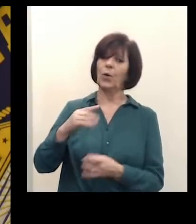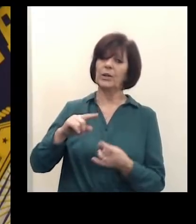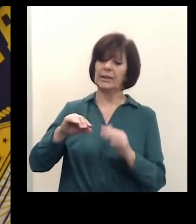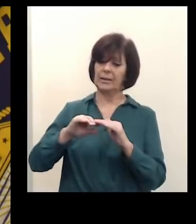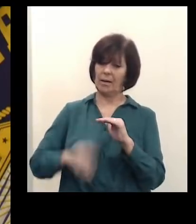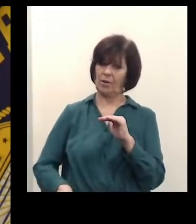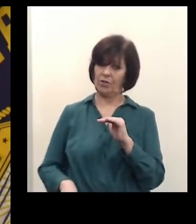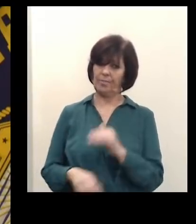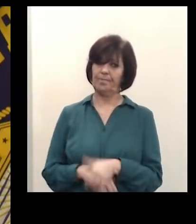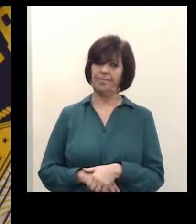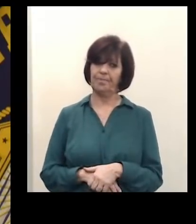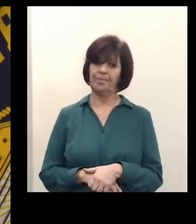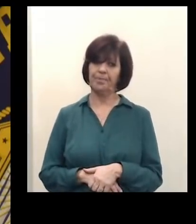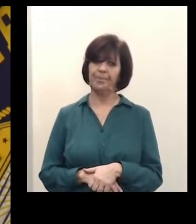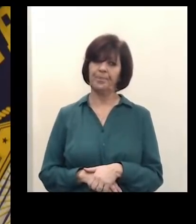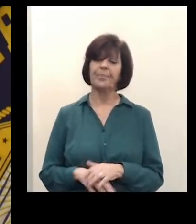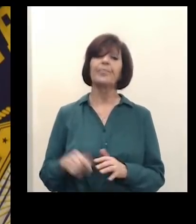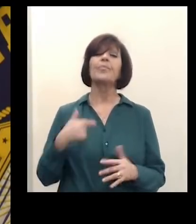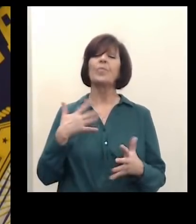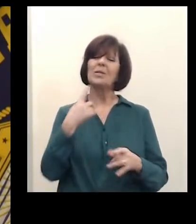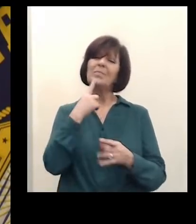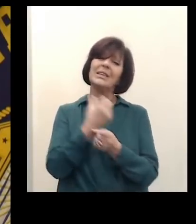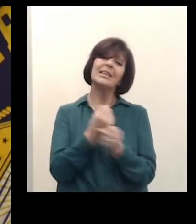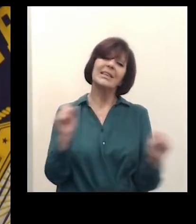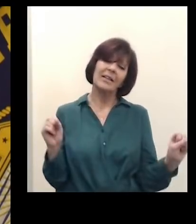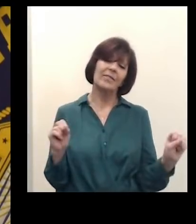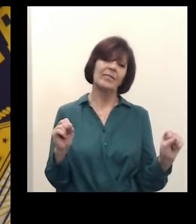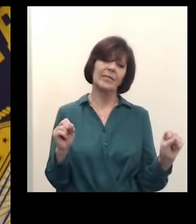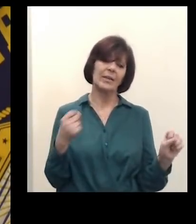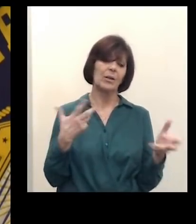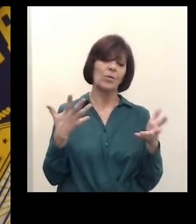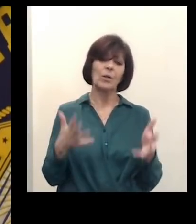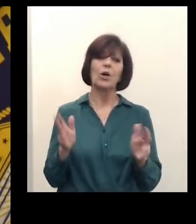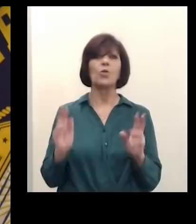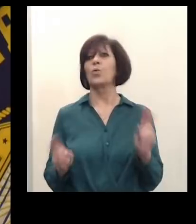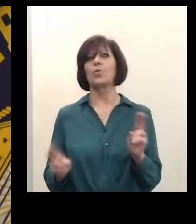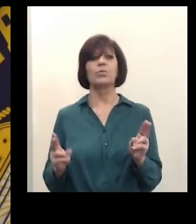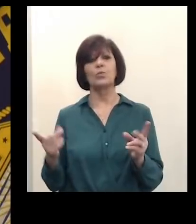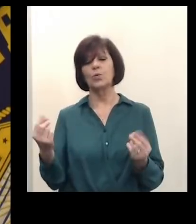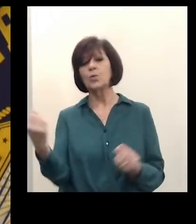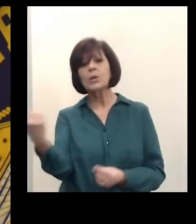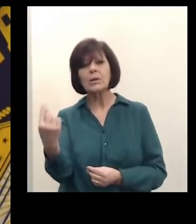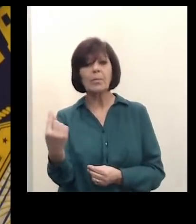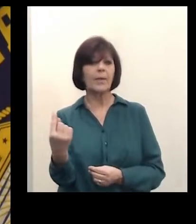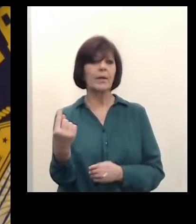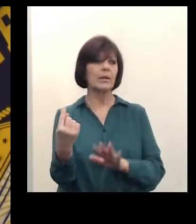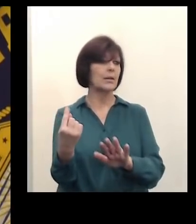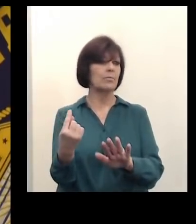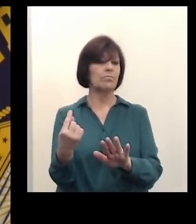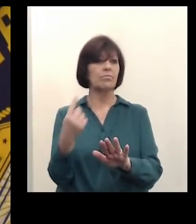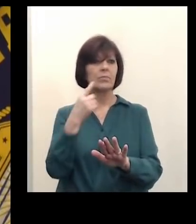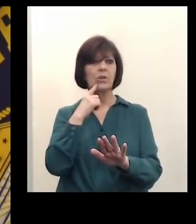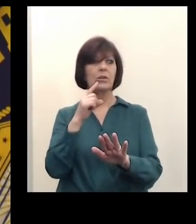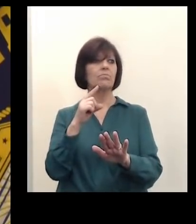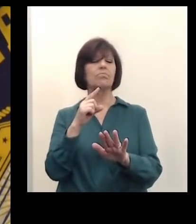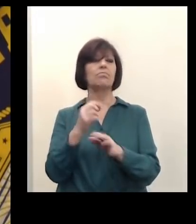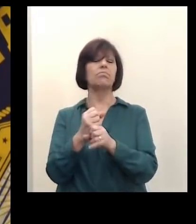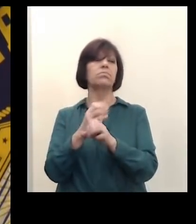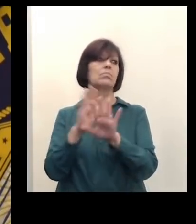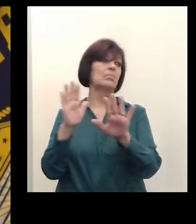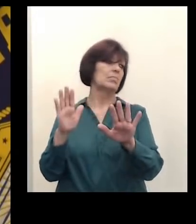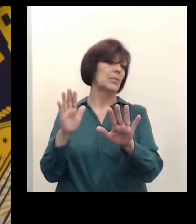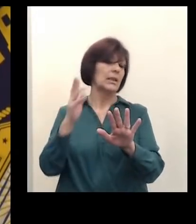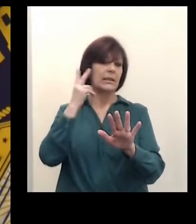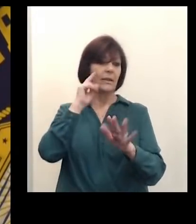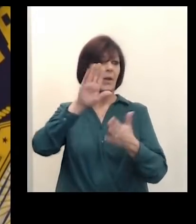last week. So we want to be safe, and we don't want to rush and do something that theoretically could backfire and then see that a whole classroom